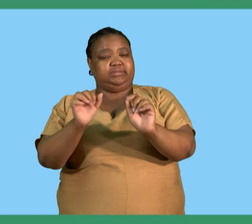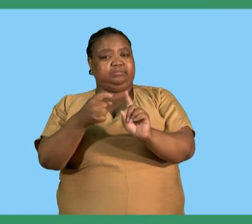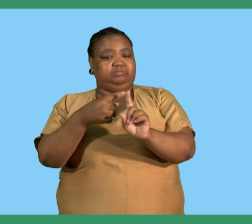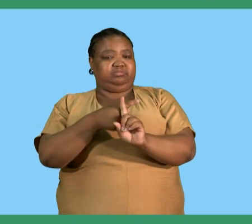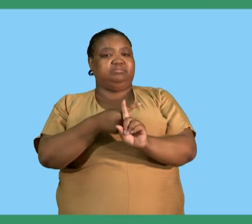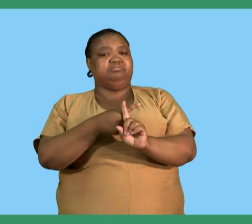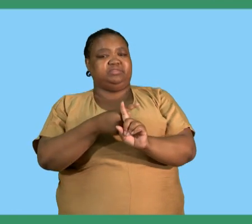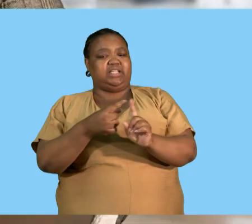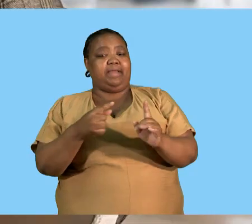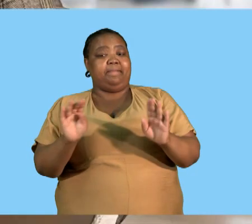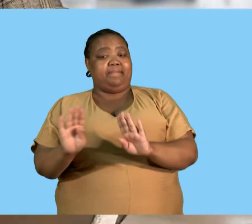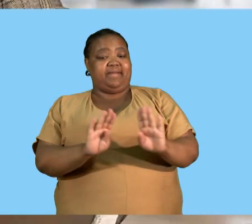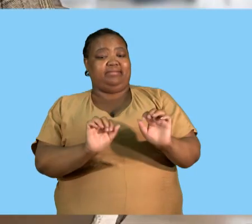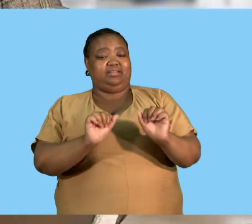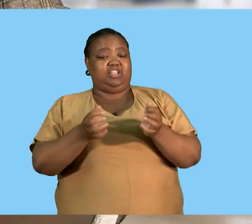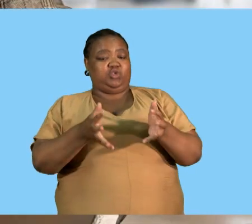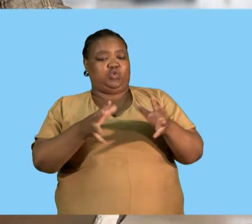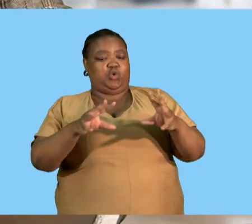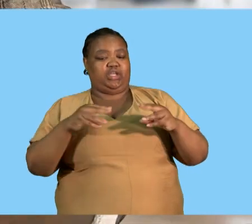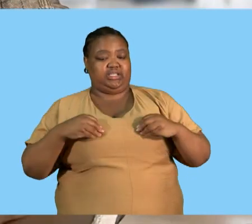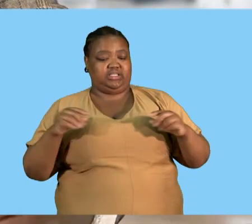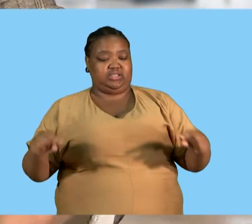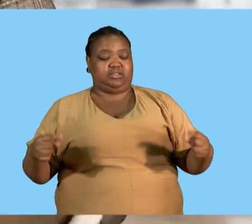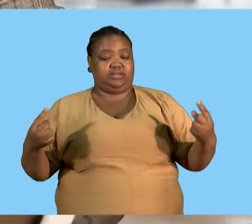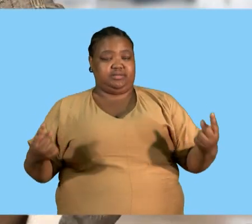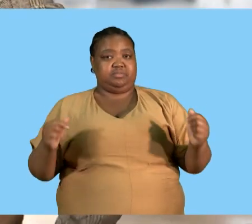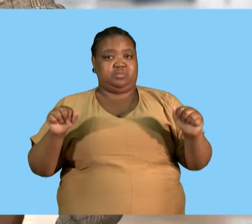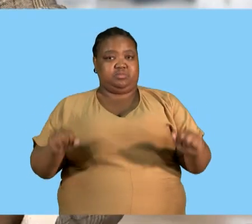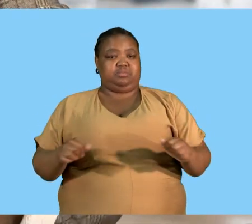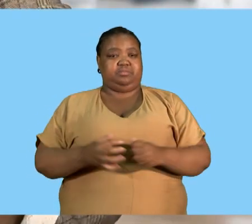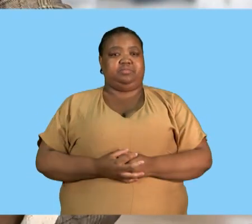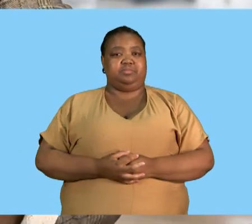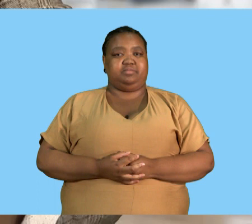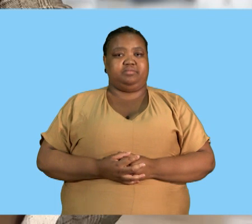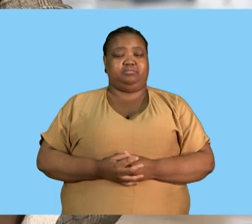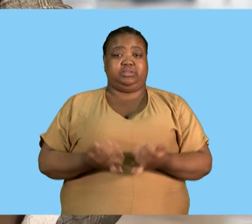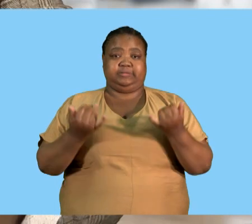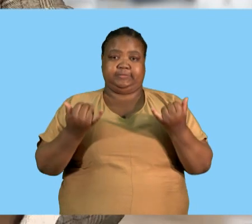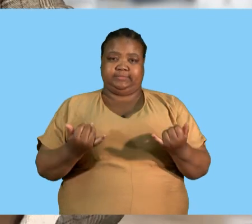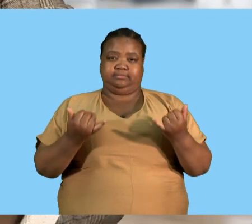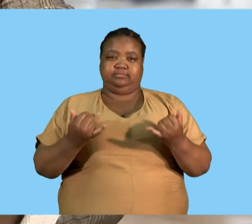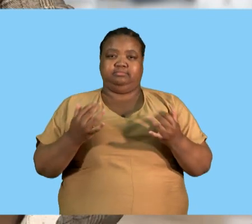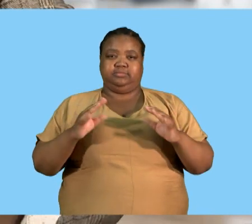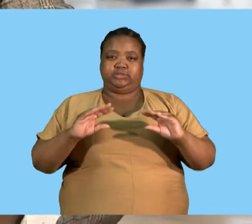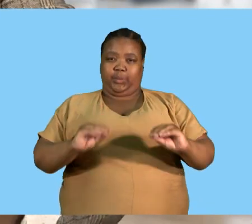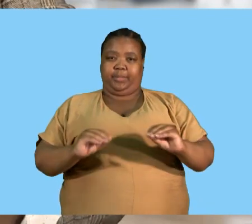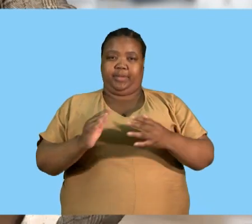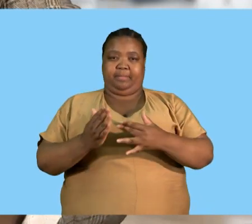morally acceptable. Right, so for now we'll end here, and then I'll